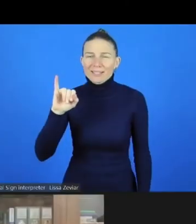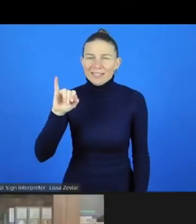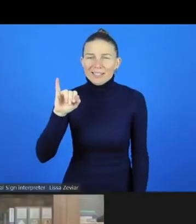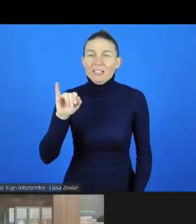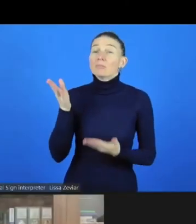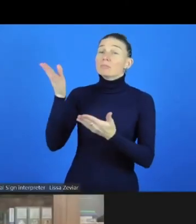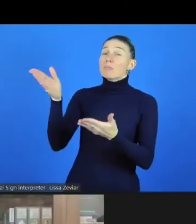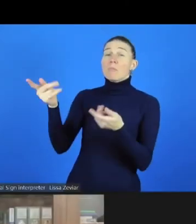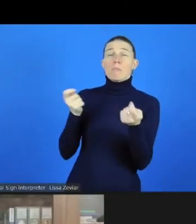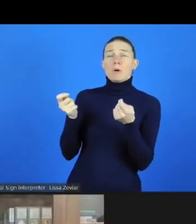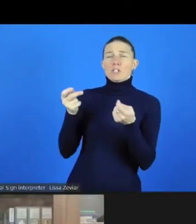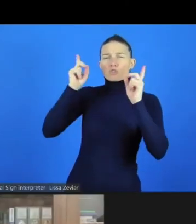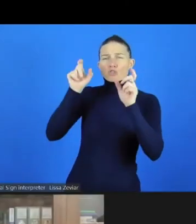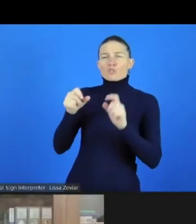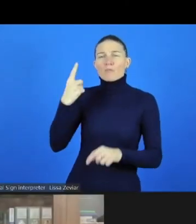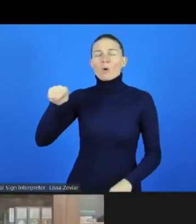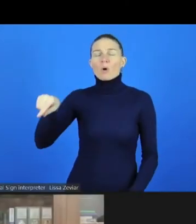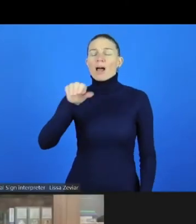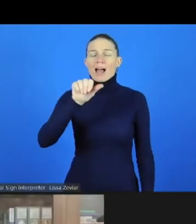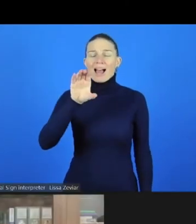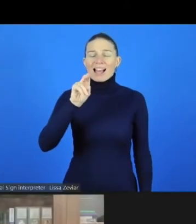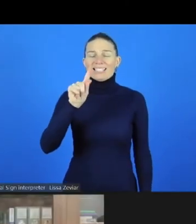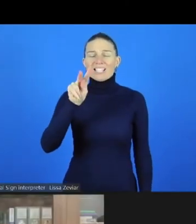Diversity Sponsor for Accenture Technology for India.